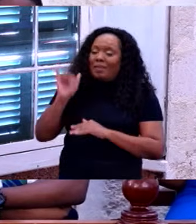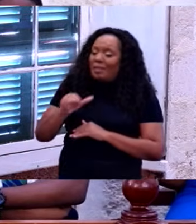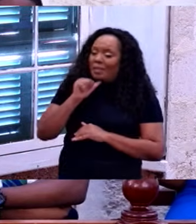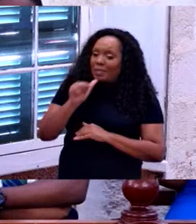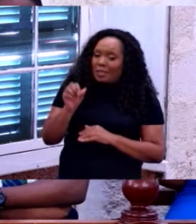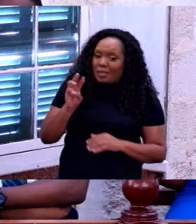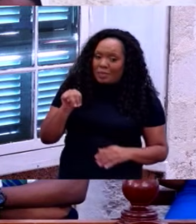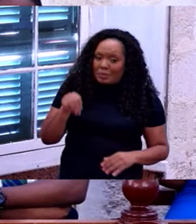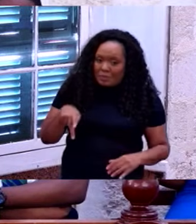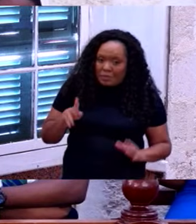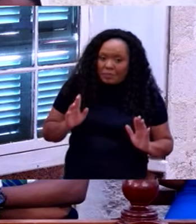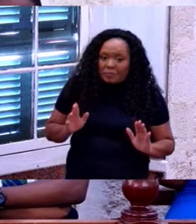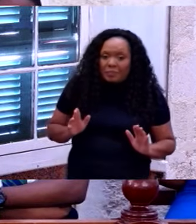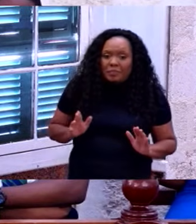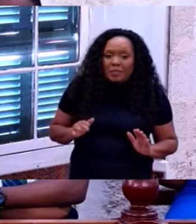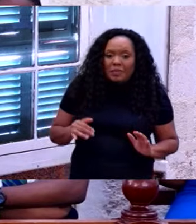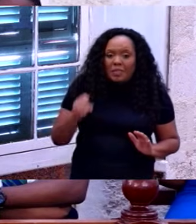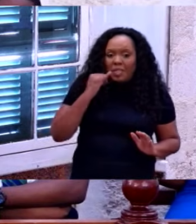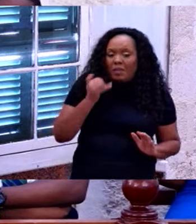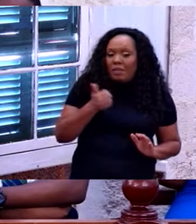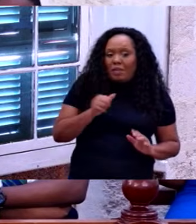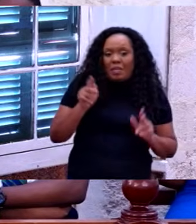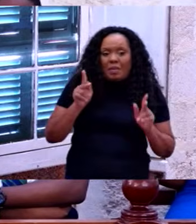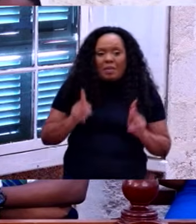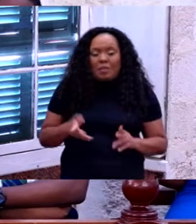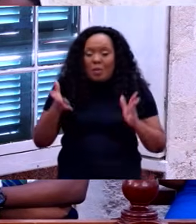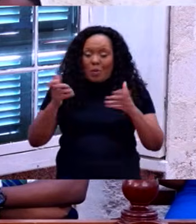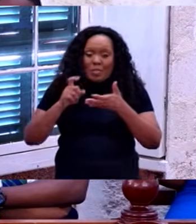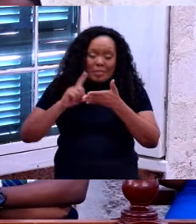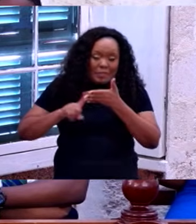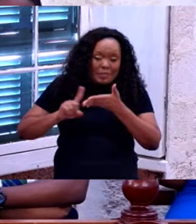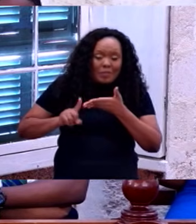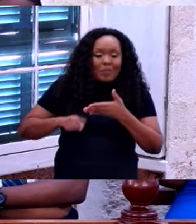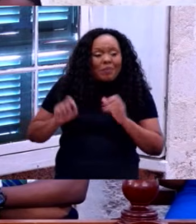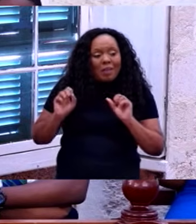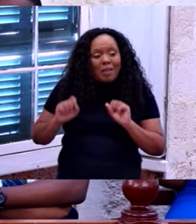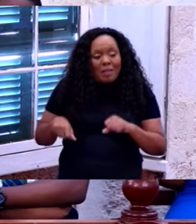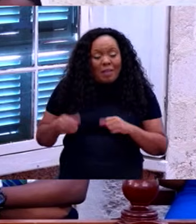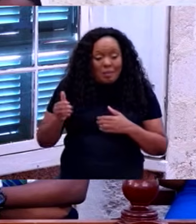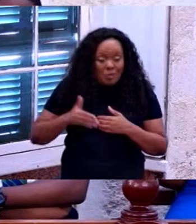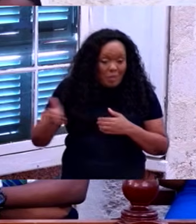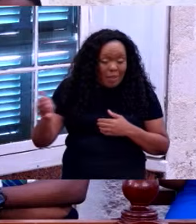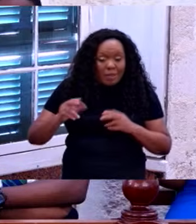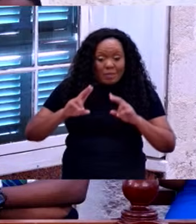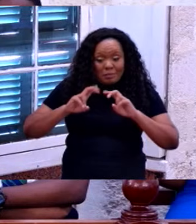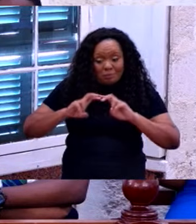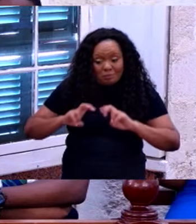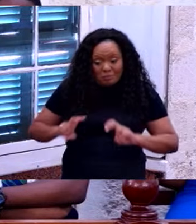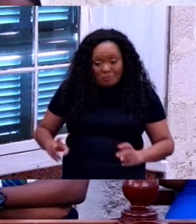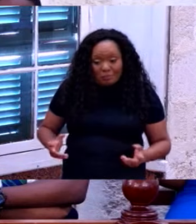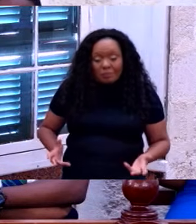active case study if anyone wants to look at perhaps how things can go.